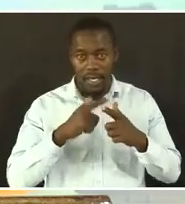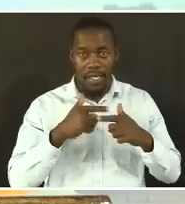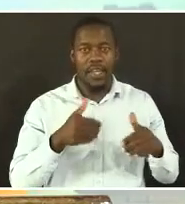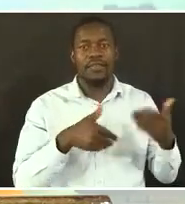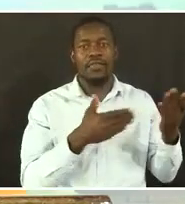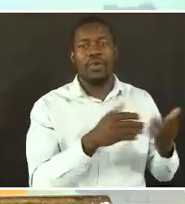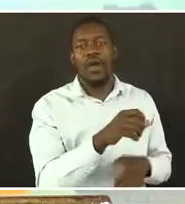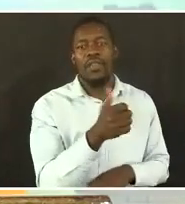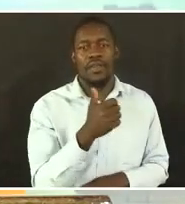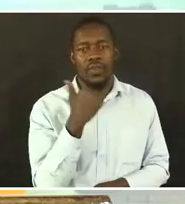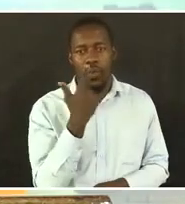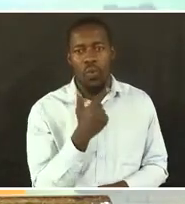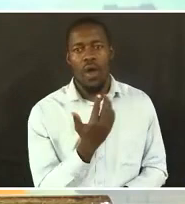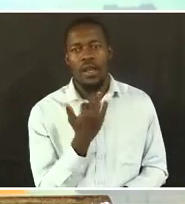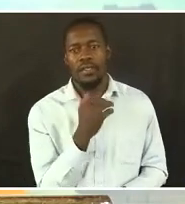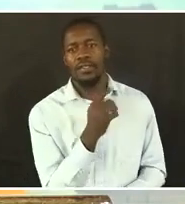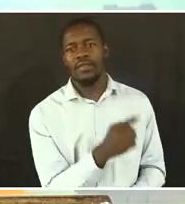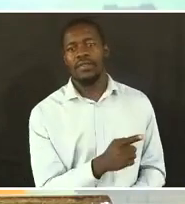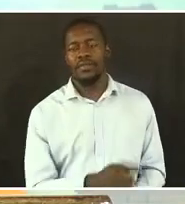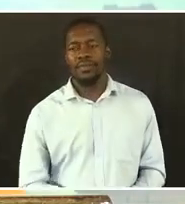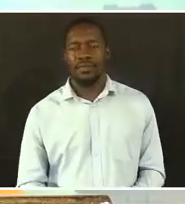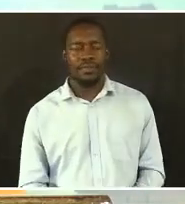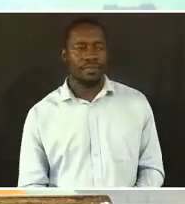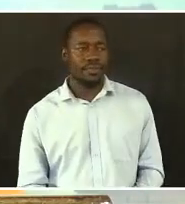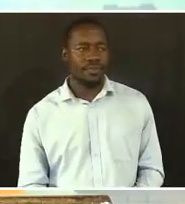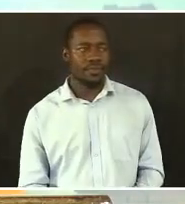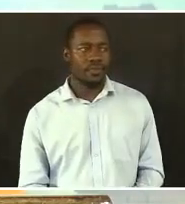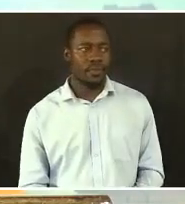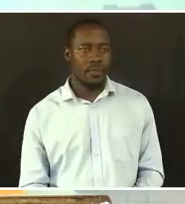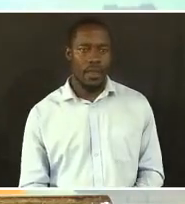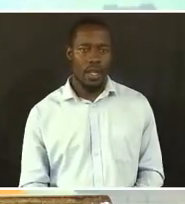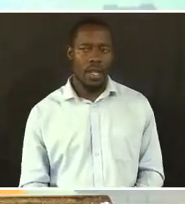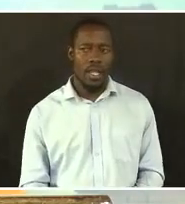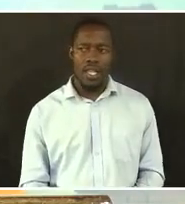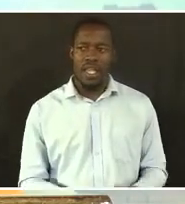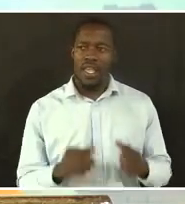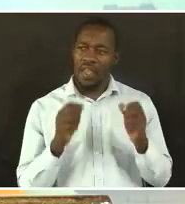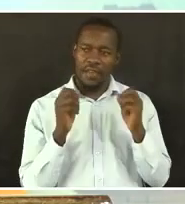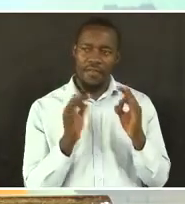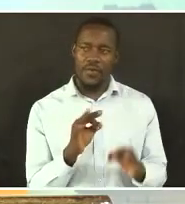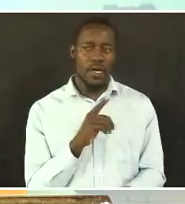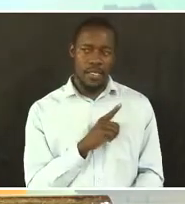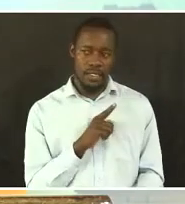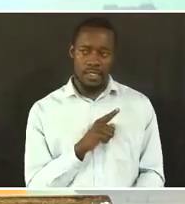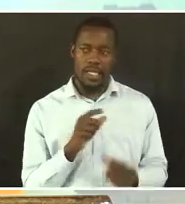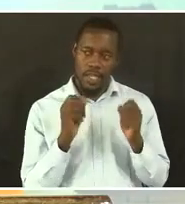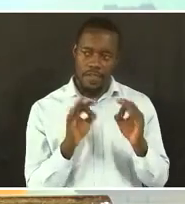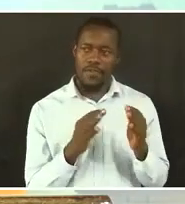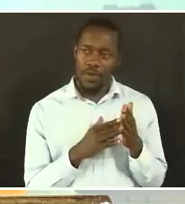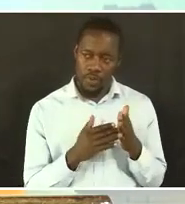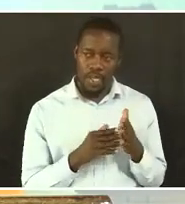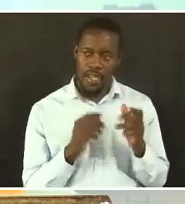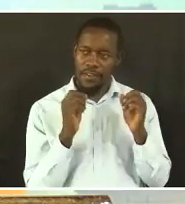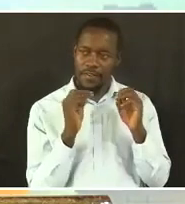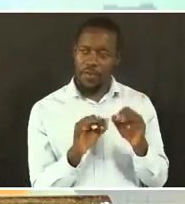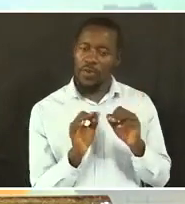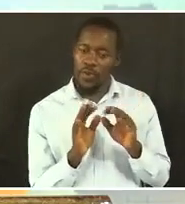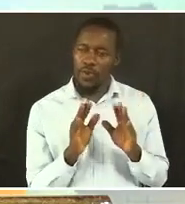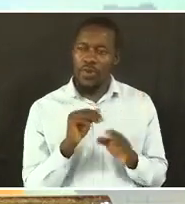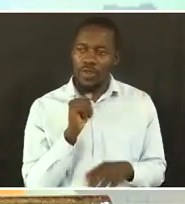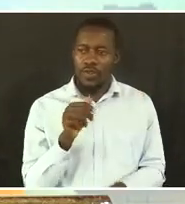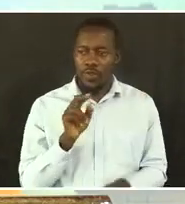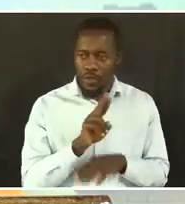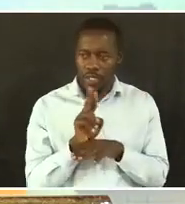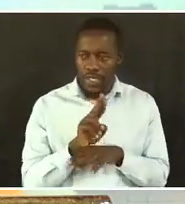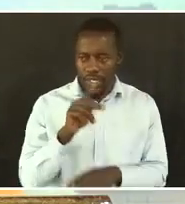That is the second sign. Those who don't use their talents. Jesus, by the way, just explains that in the last